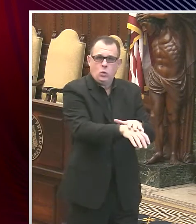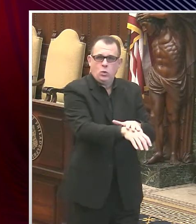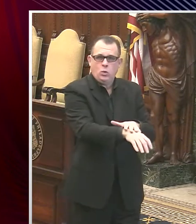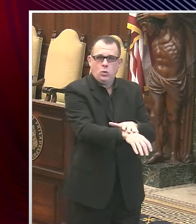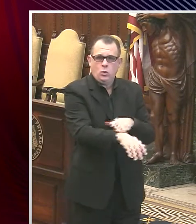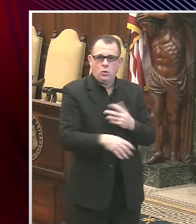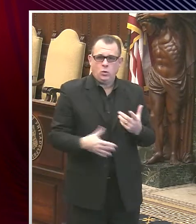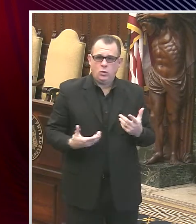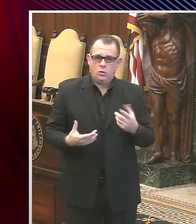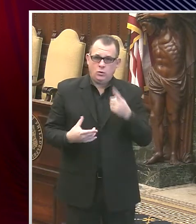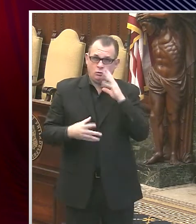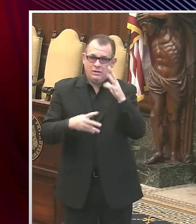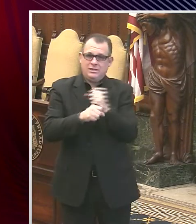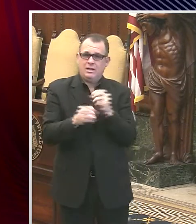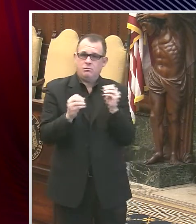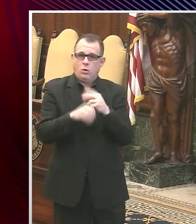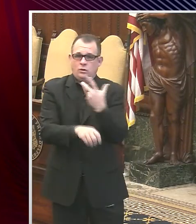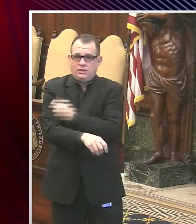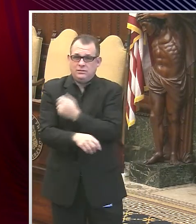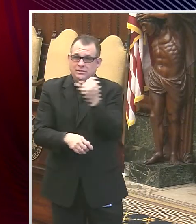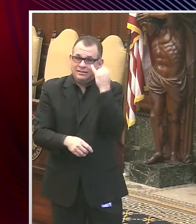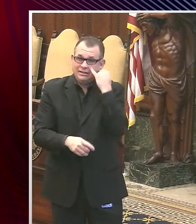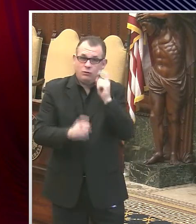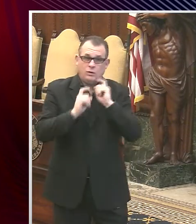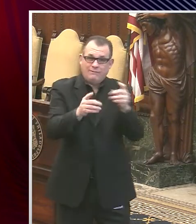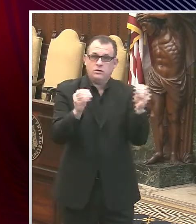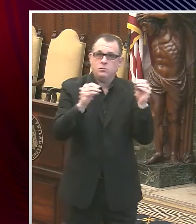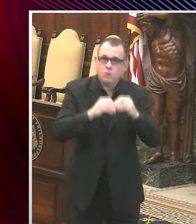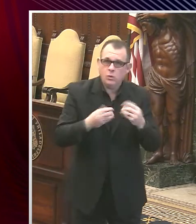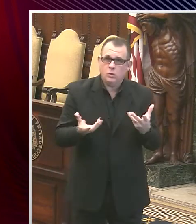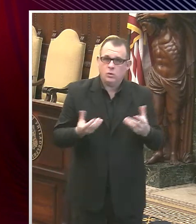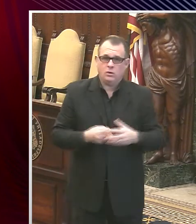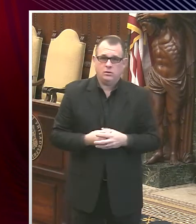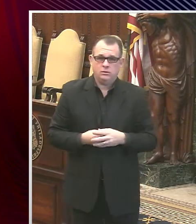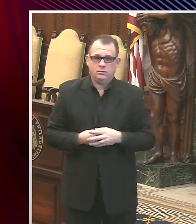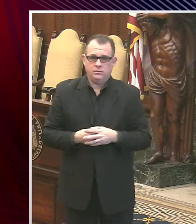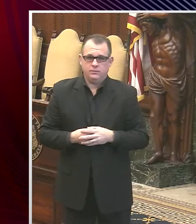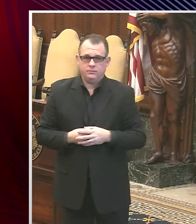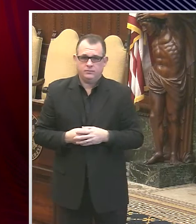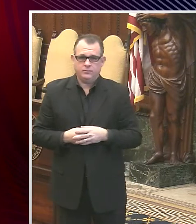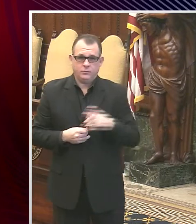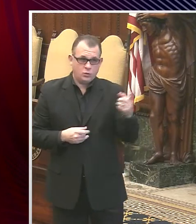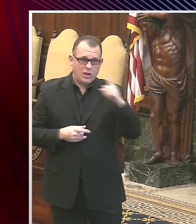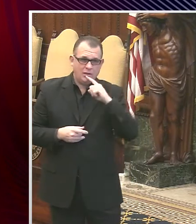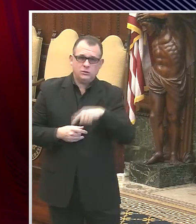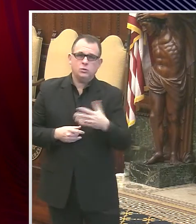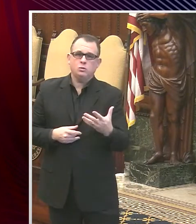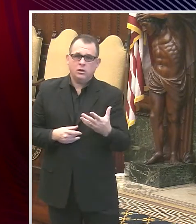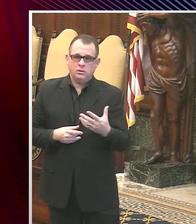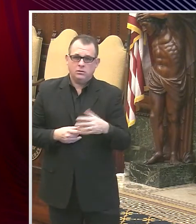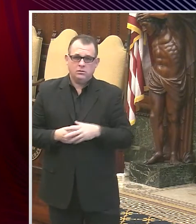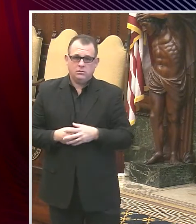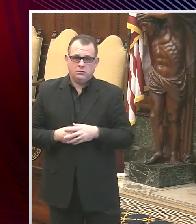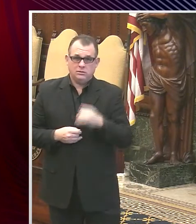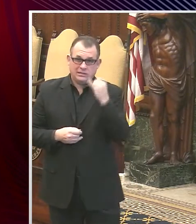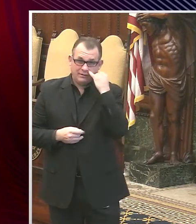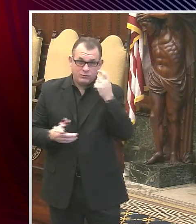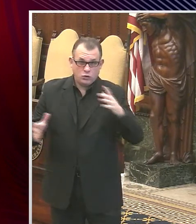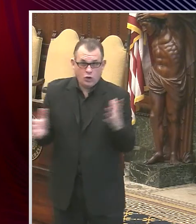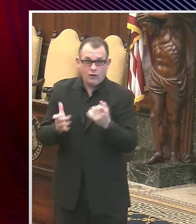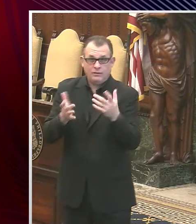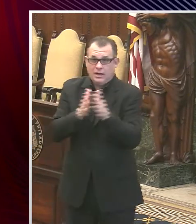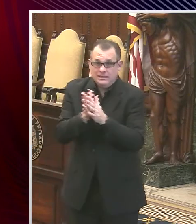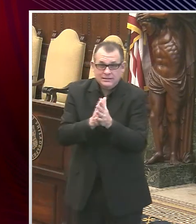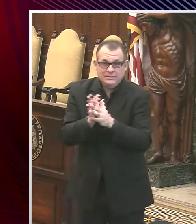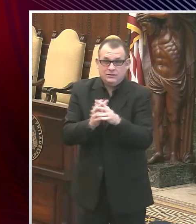vaccine out, saying that you'll get more doses if you give more doses. So what's your reaction to that they're offering what it appears